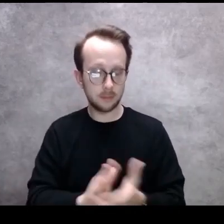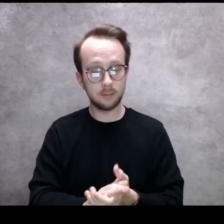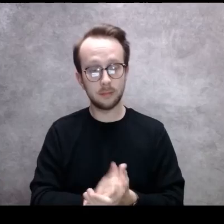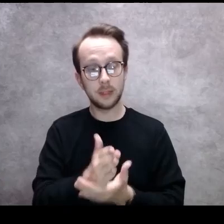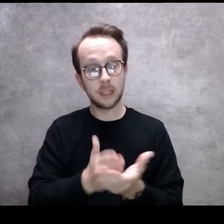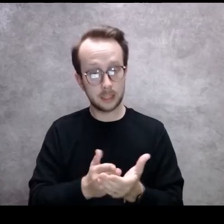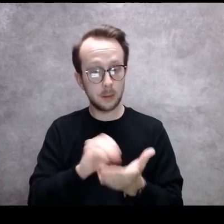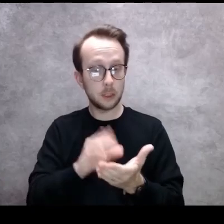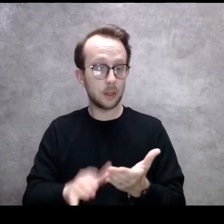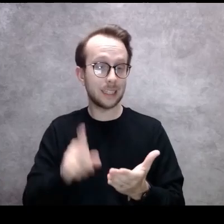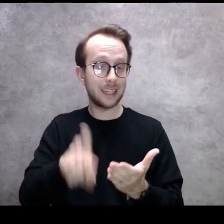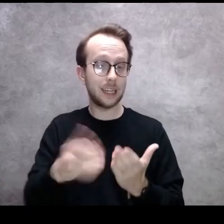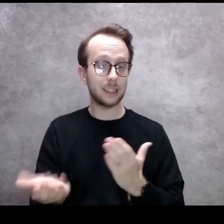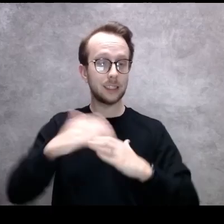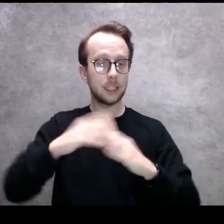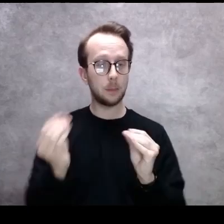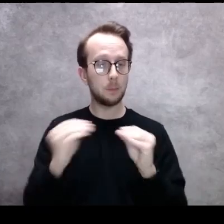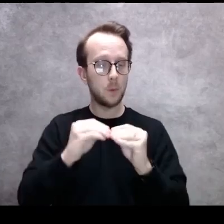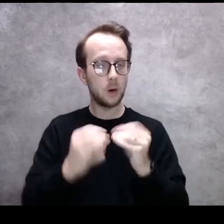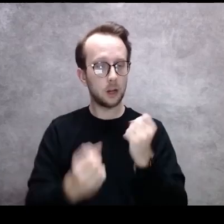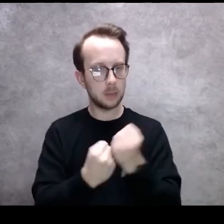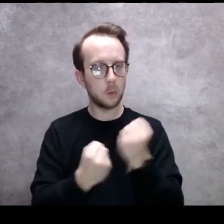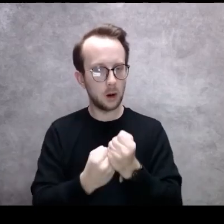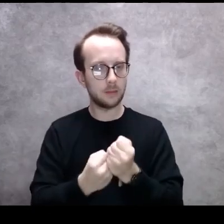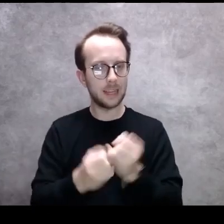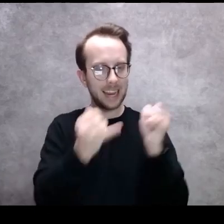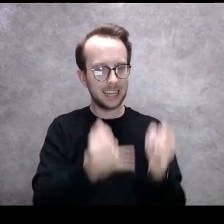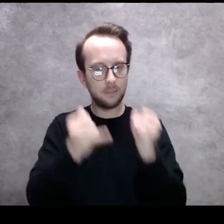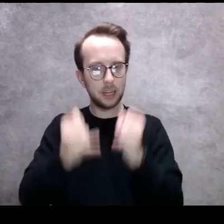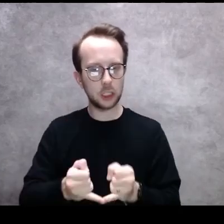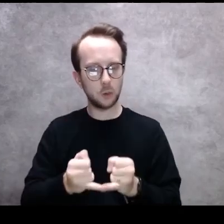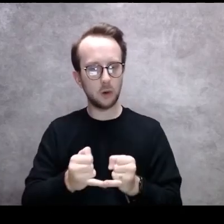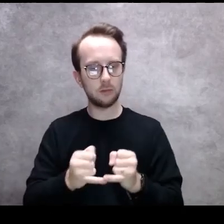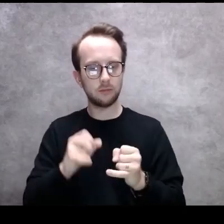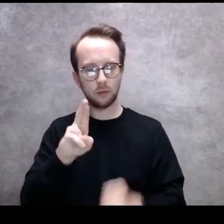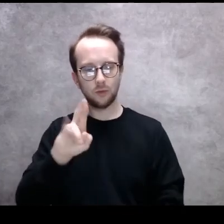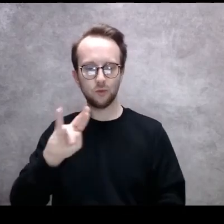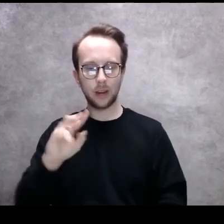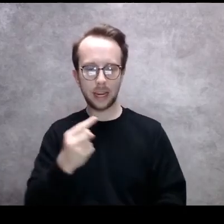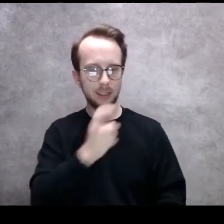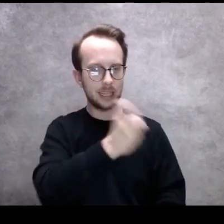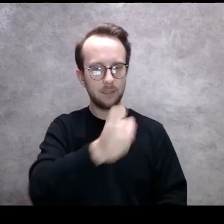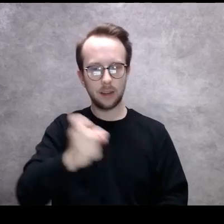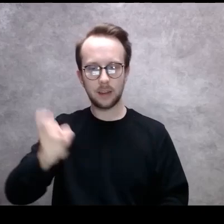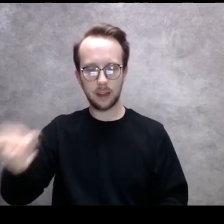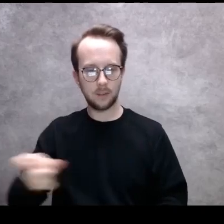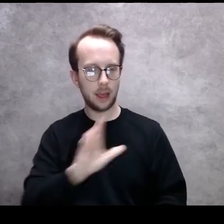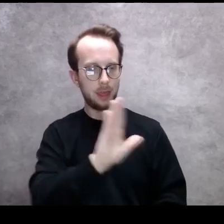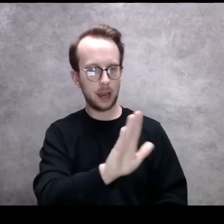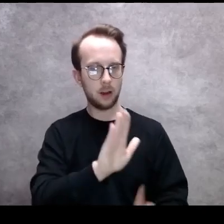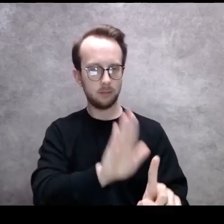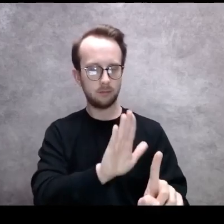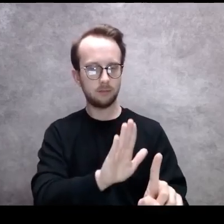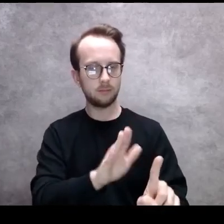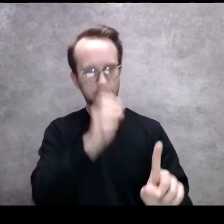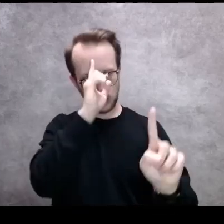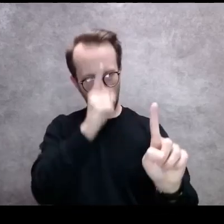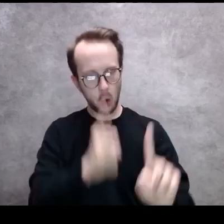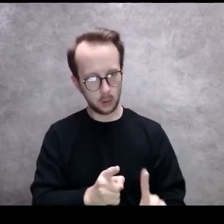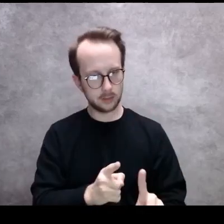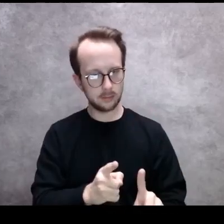of support and benefit from an individual ring of expectations that are individualized for their goals and reviewed by staff